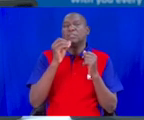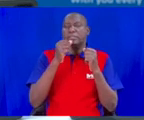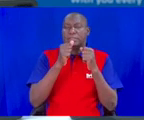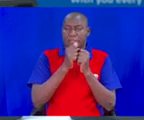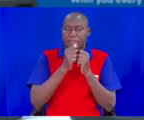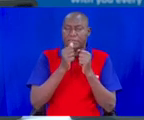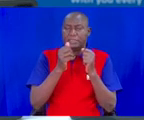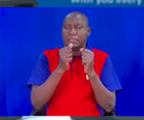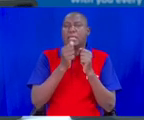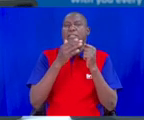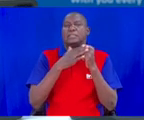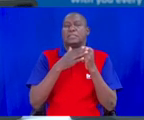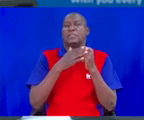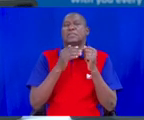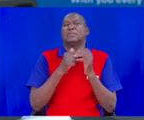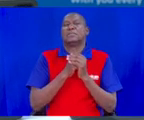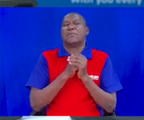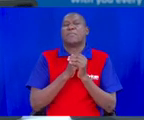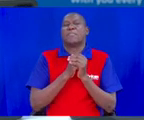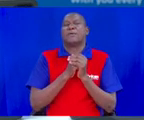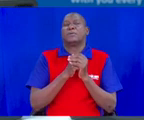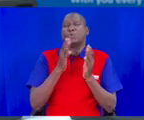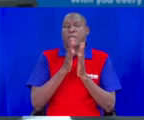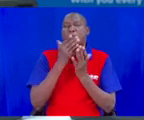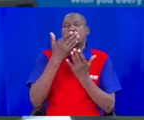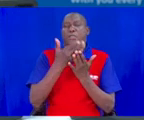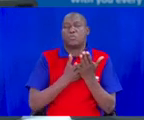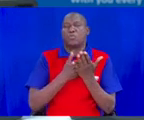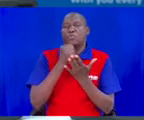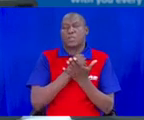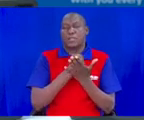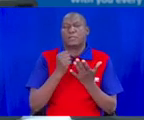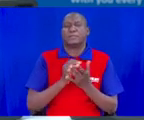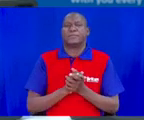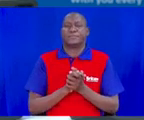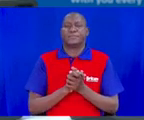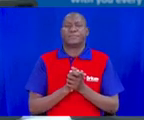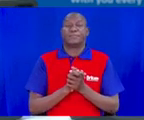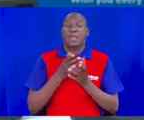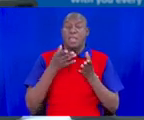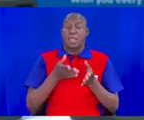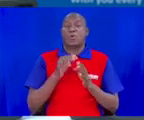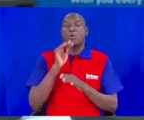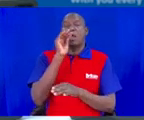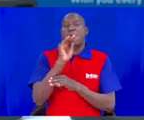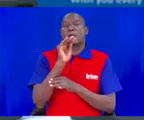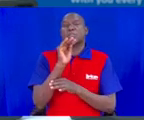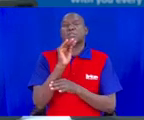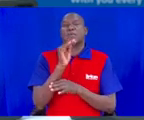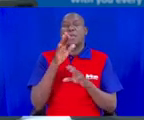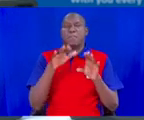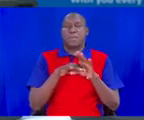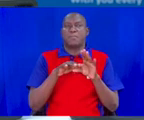the auditor's report thereon. I will now call upon a member